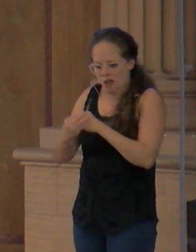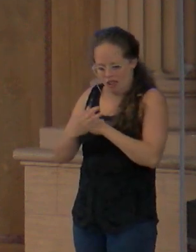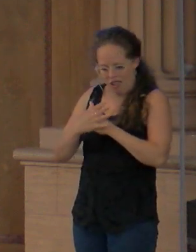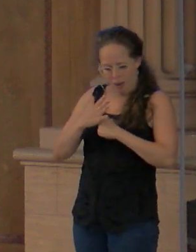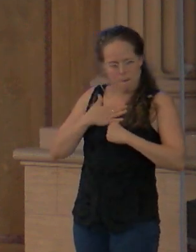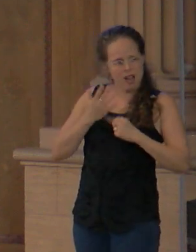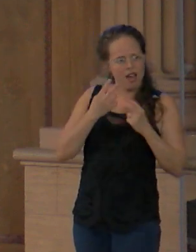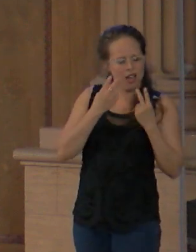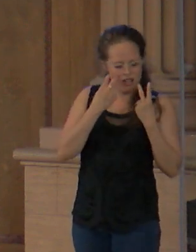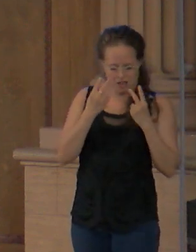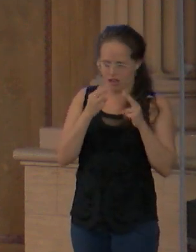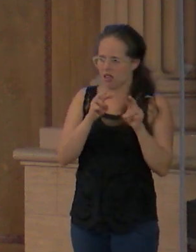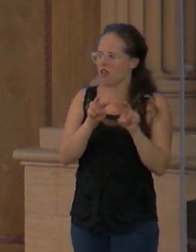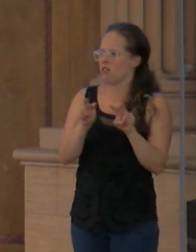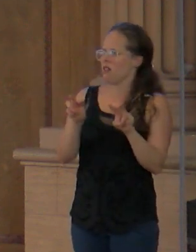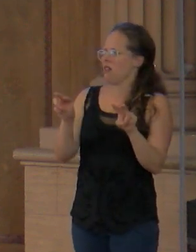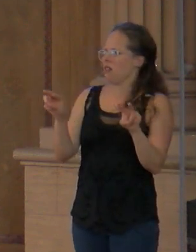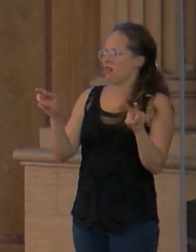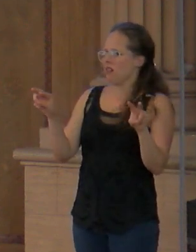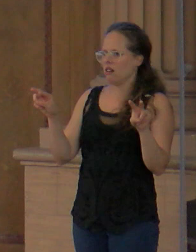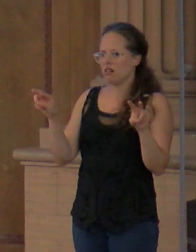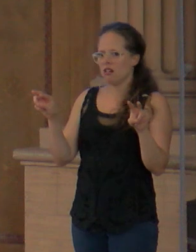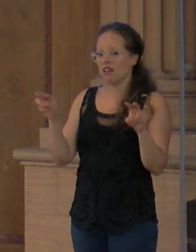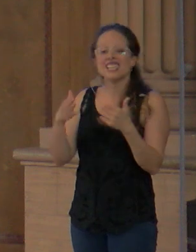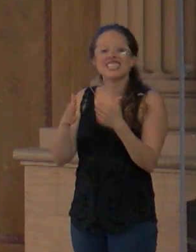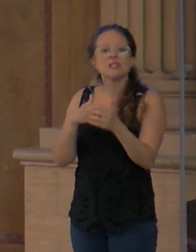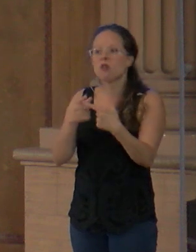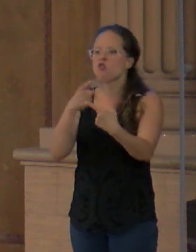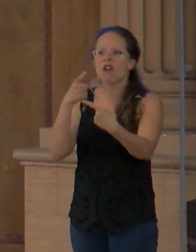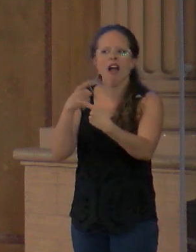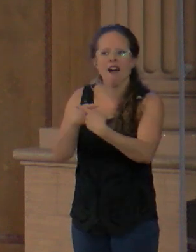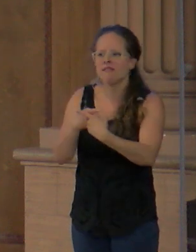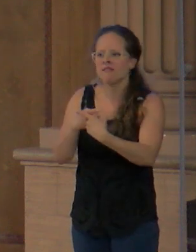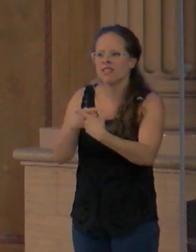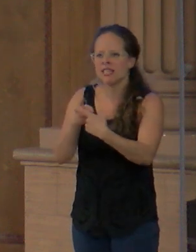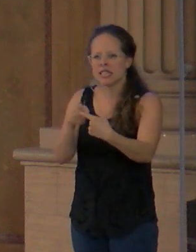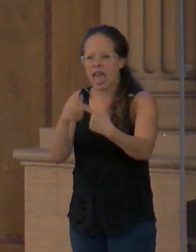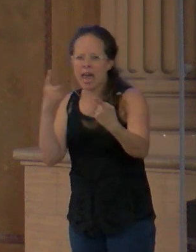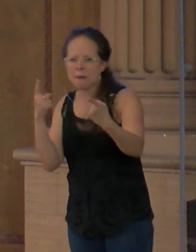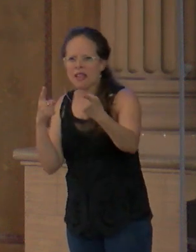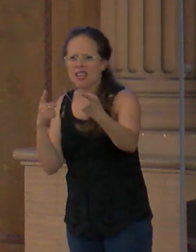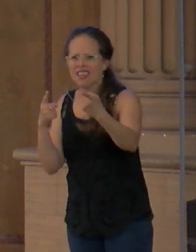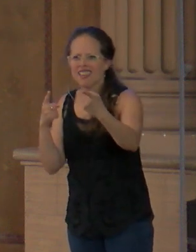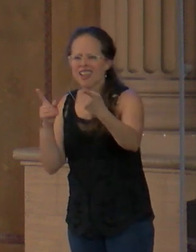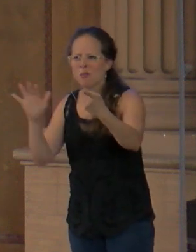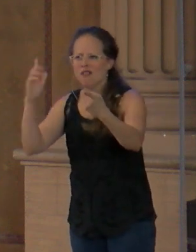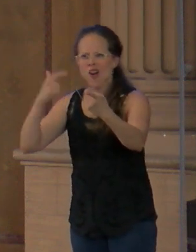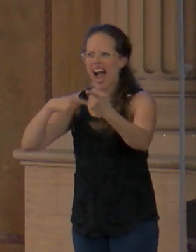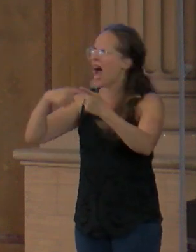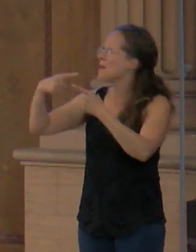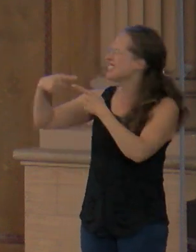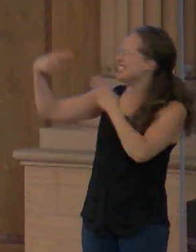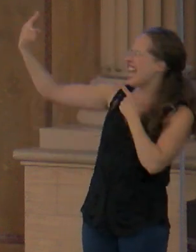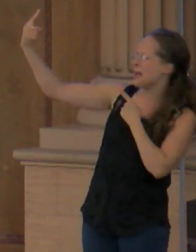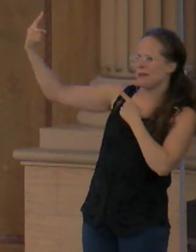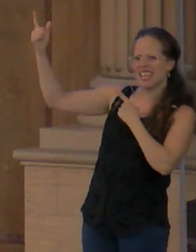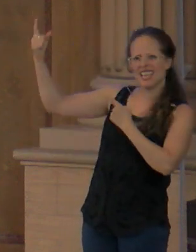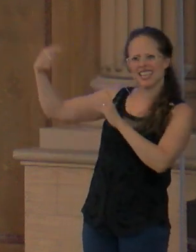It'll change the way that we look at our enemies in conflicts because we were the enemies of God and he came and showed us mercy.